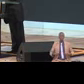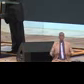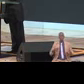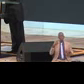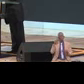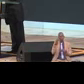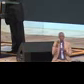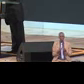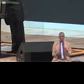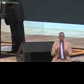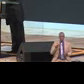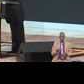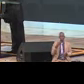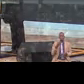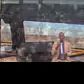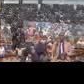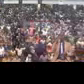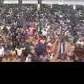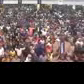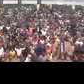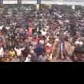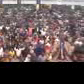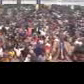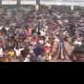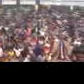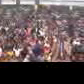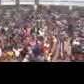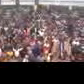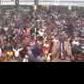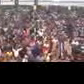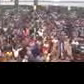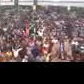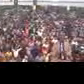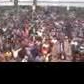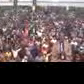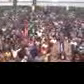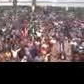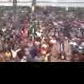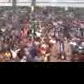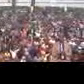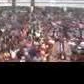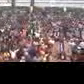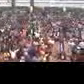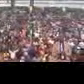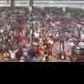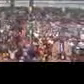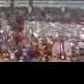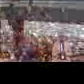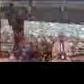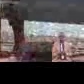health for every child of God in Jesus' name.